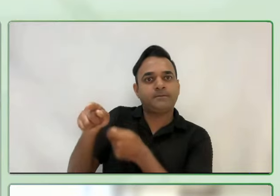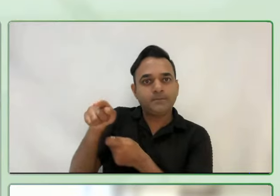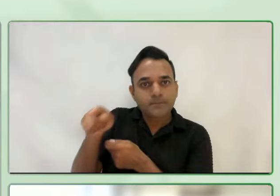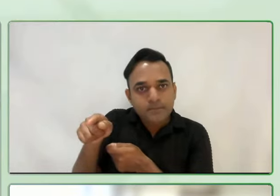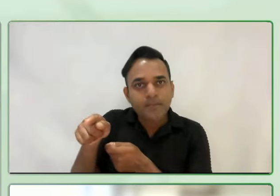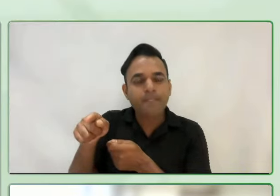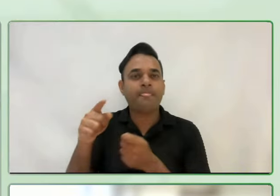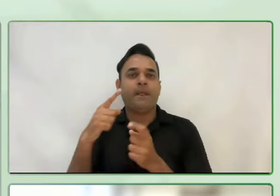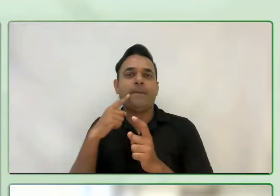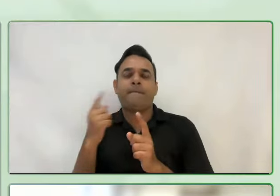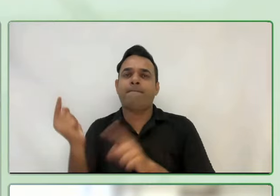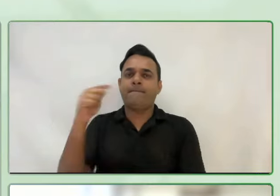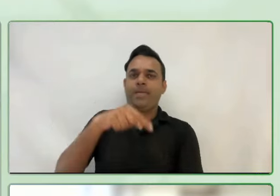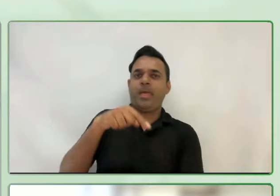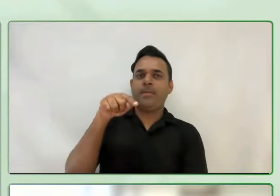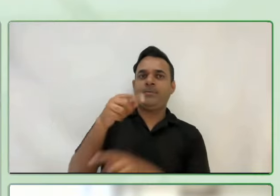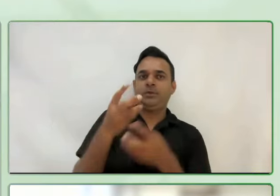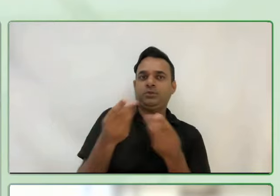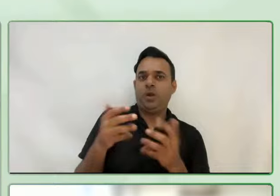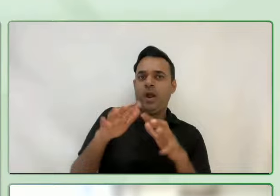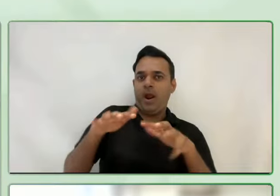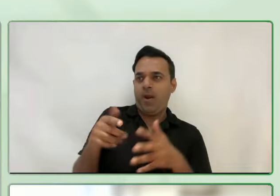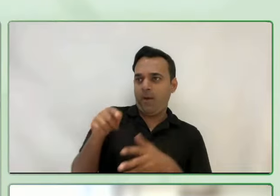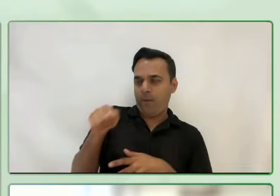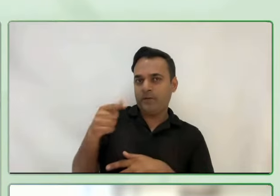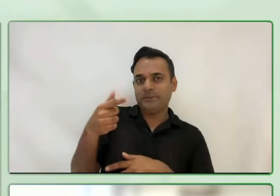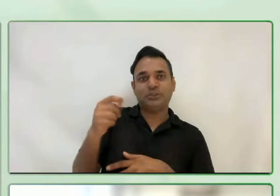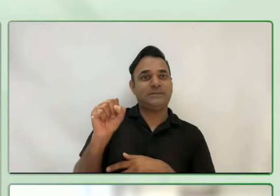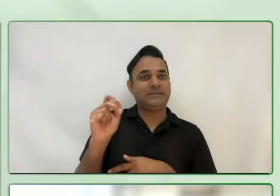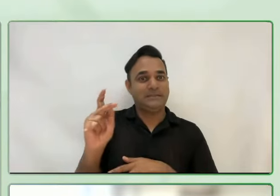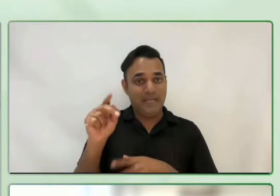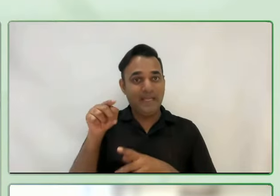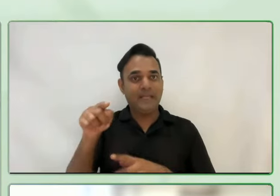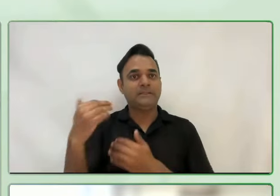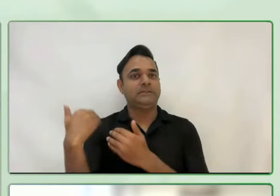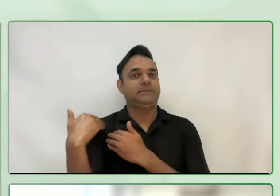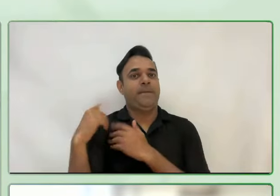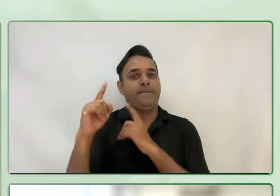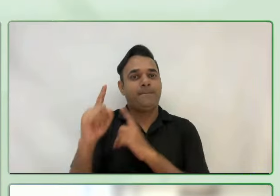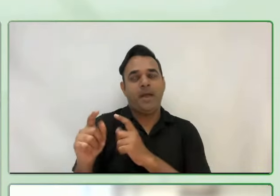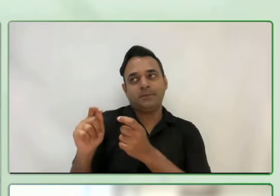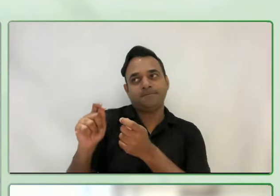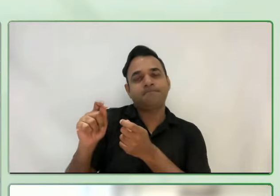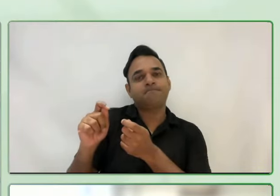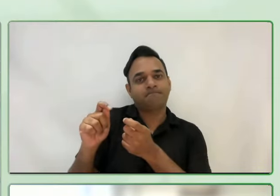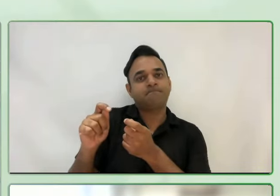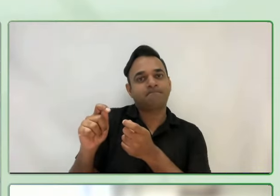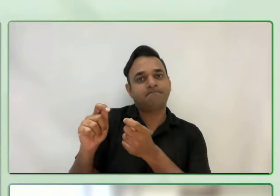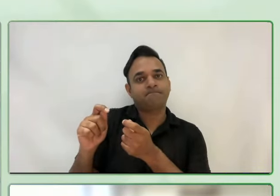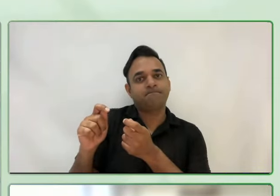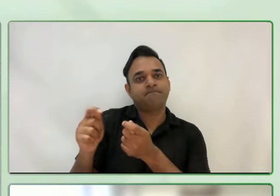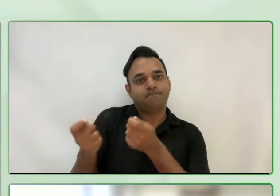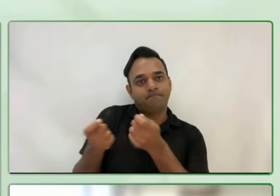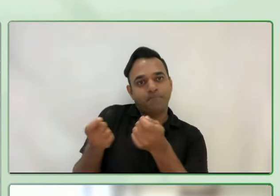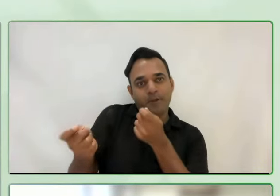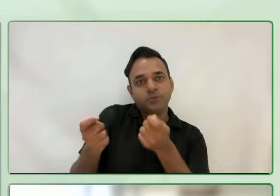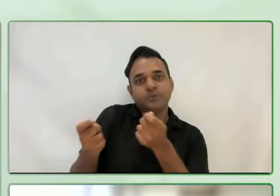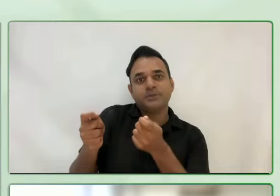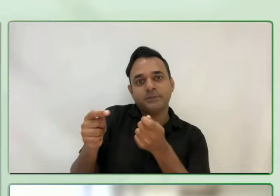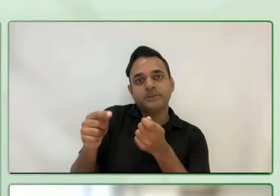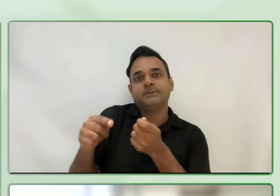colleagues here. 30 seconds. What is the most important thing about the launch that you want to share with our audience